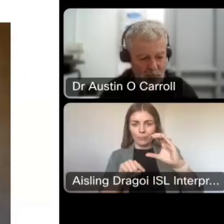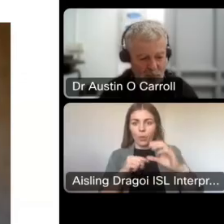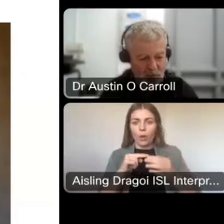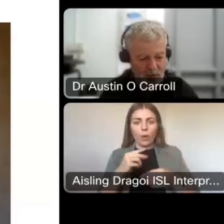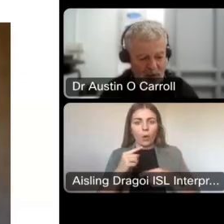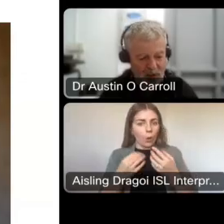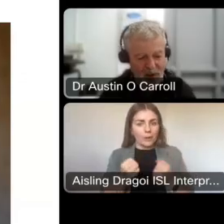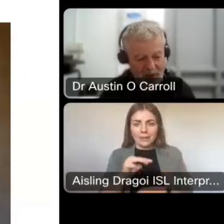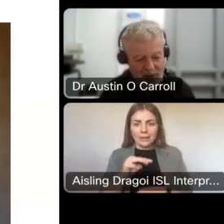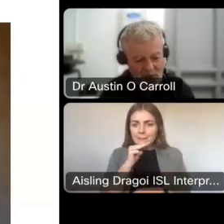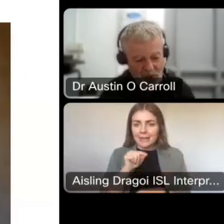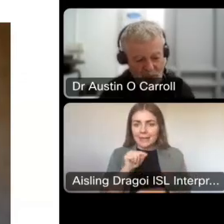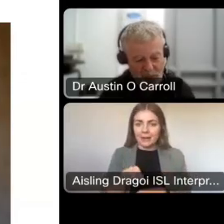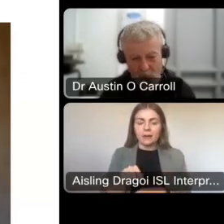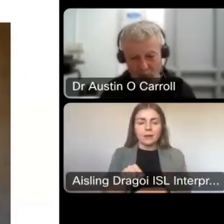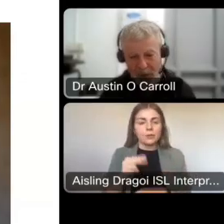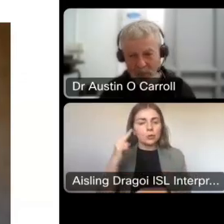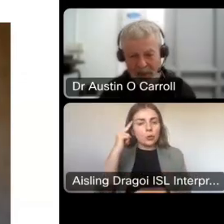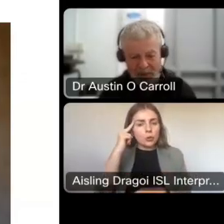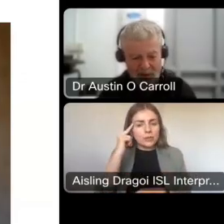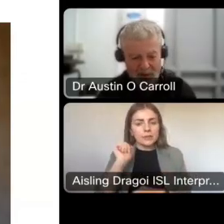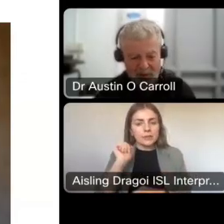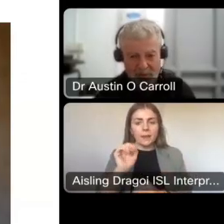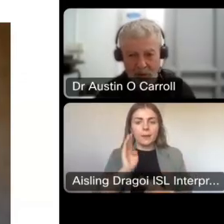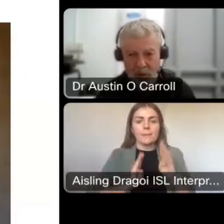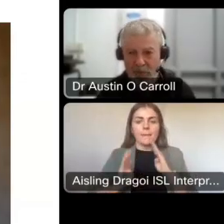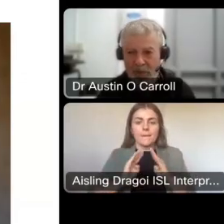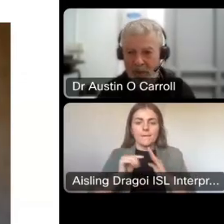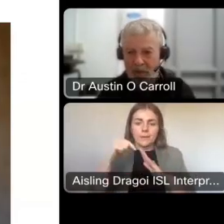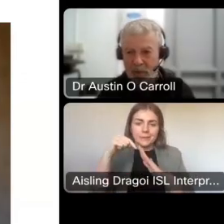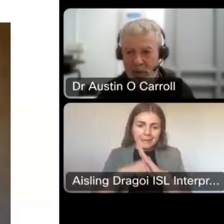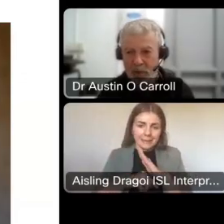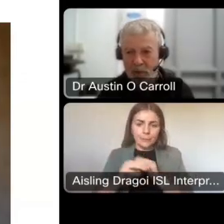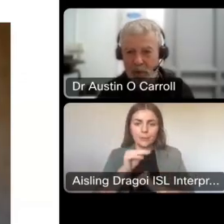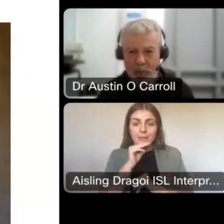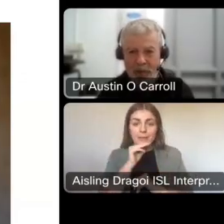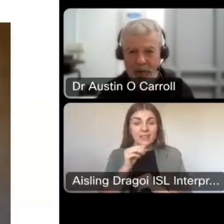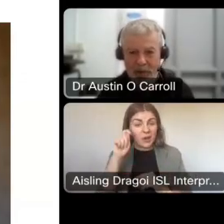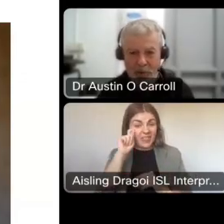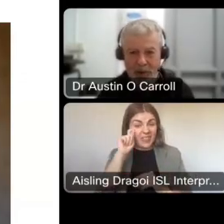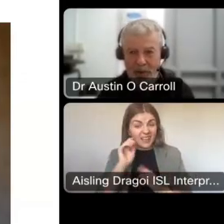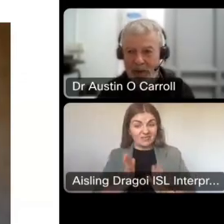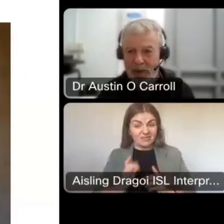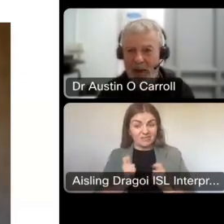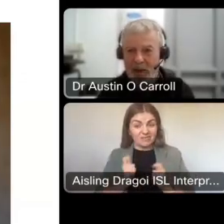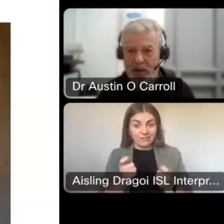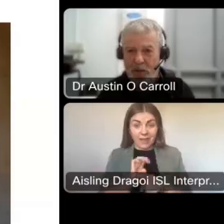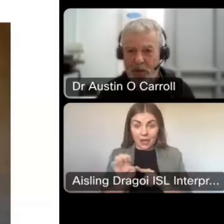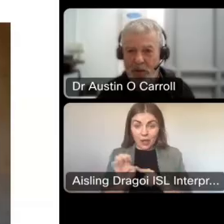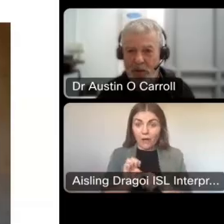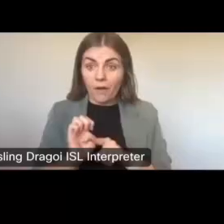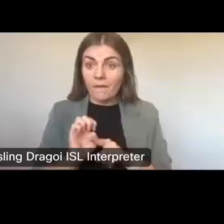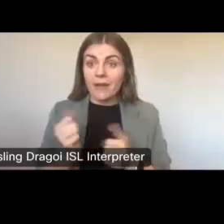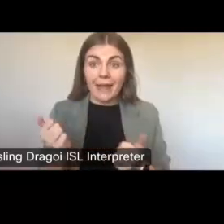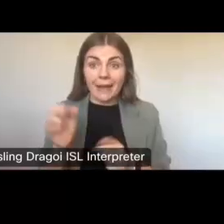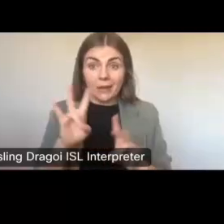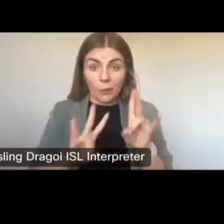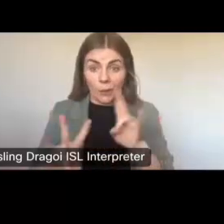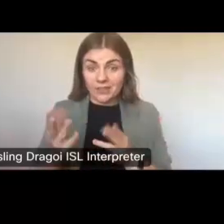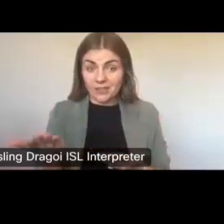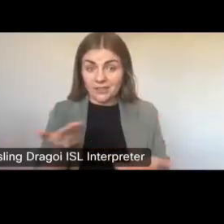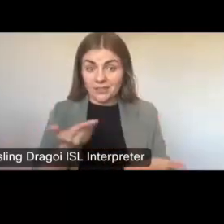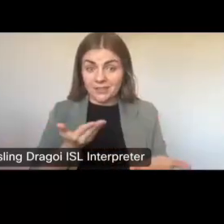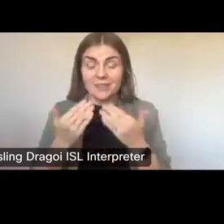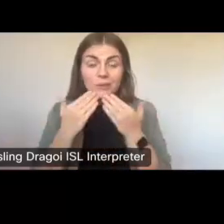so important. There's a good bit more else, but I think I've given enough and I've stopped talking now. We'll take any questions. So thanks very